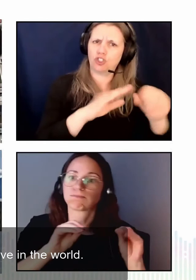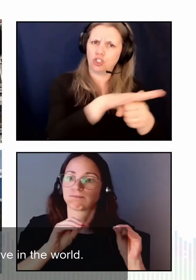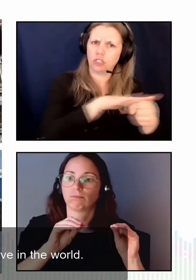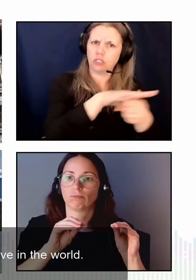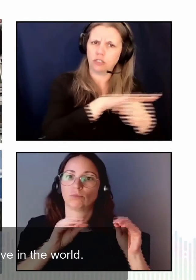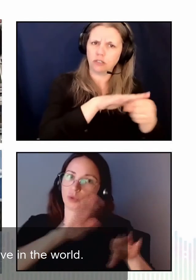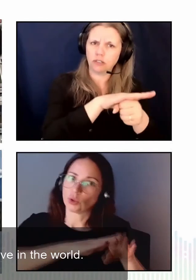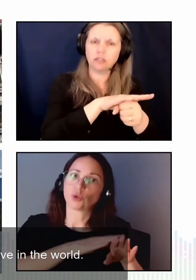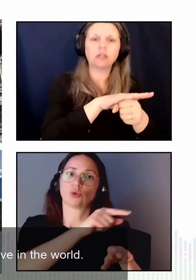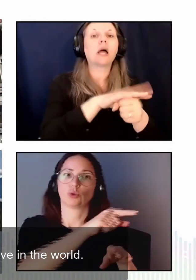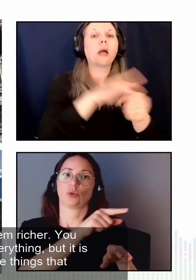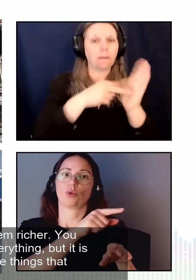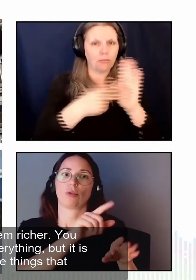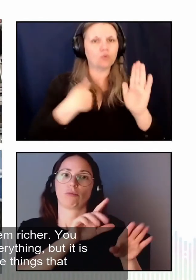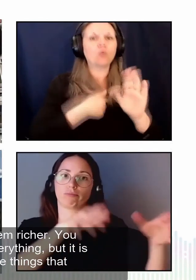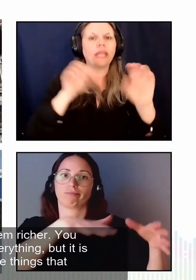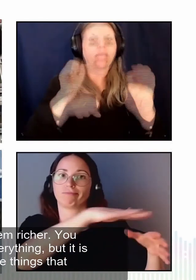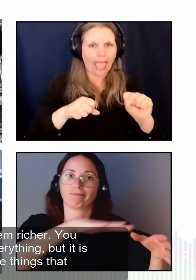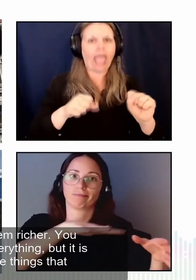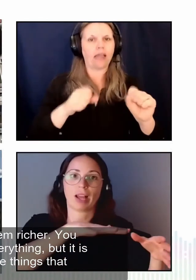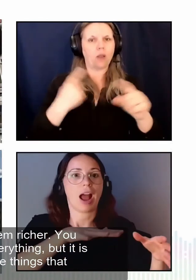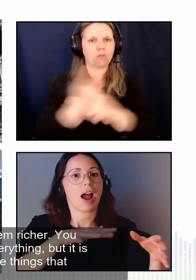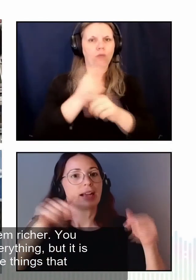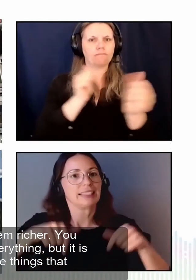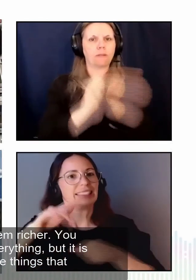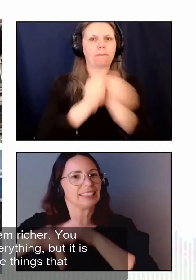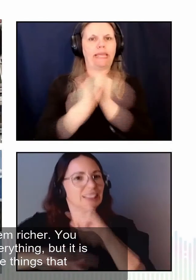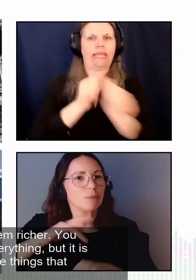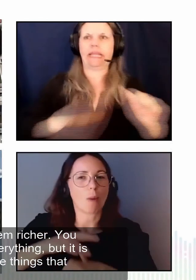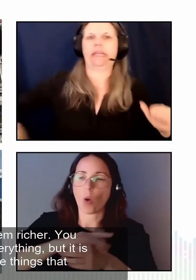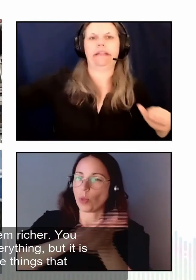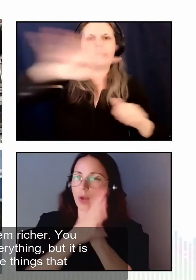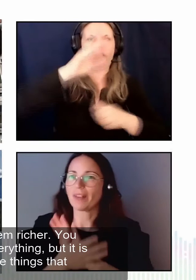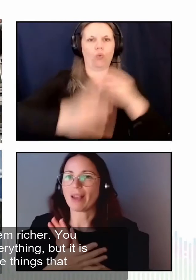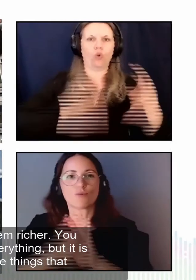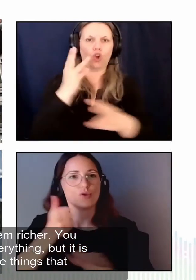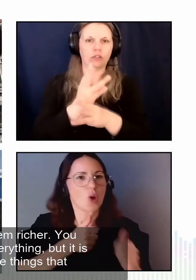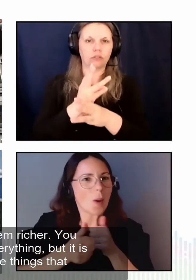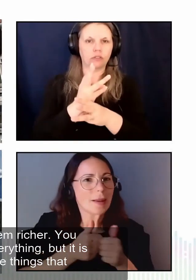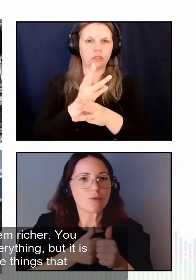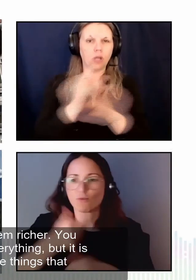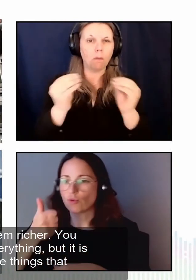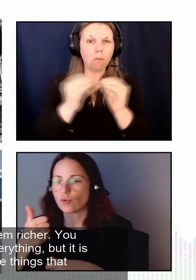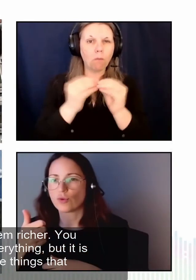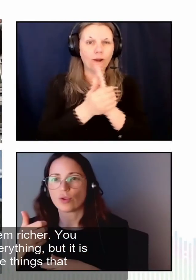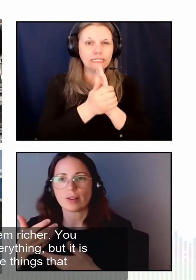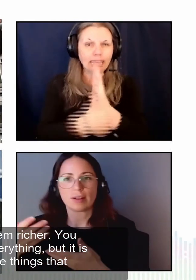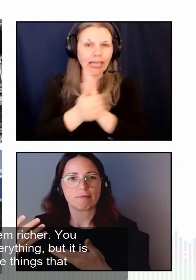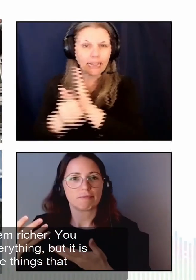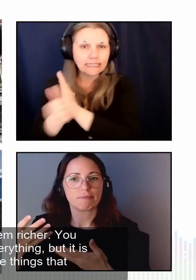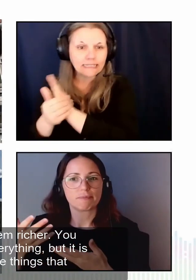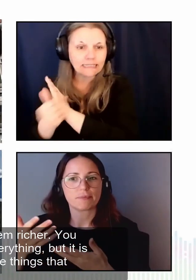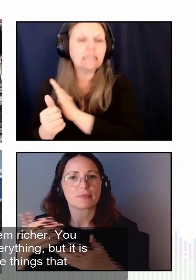them competitive in the world. It makes them highly mobile and it makes them richer.